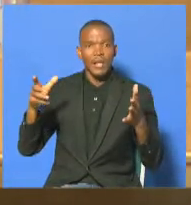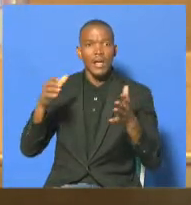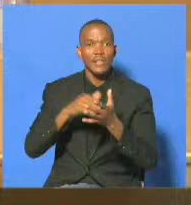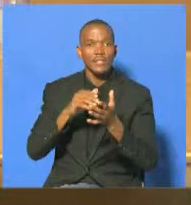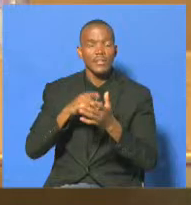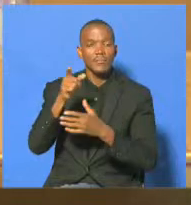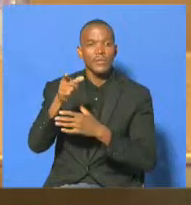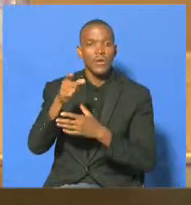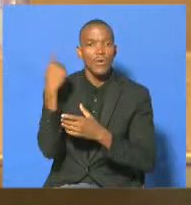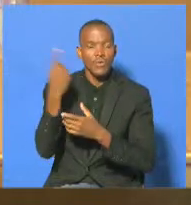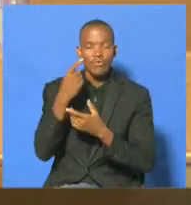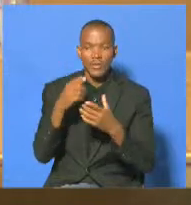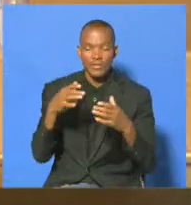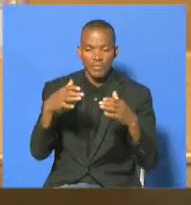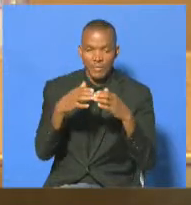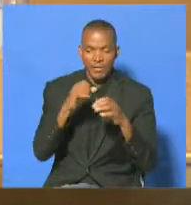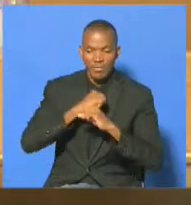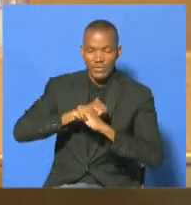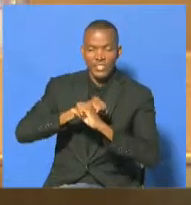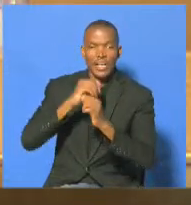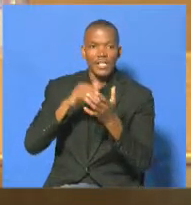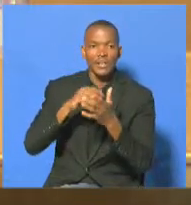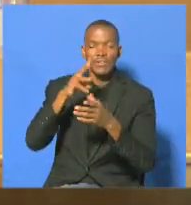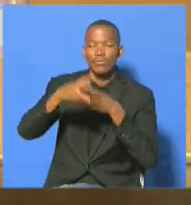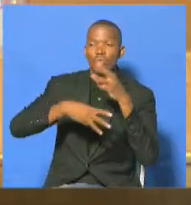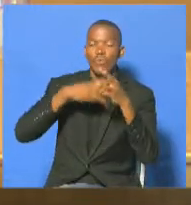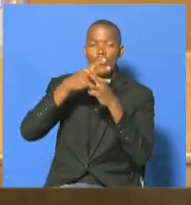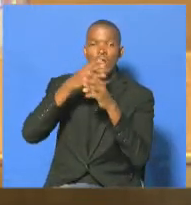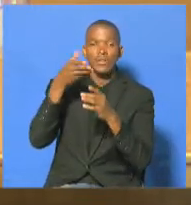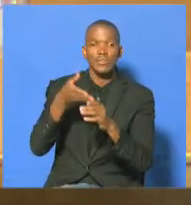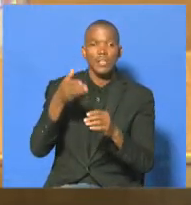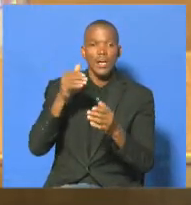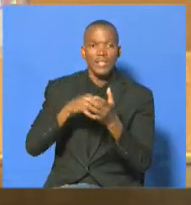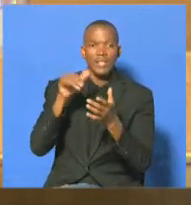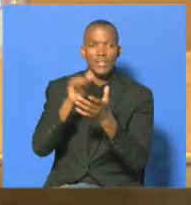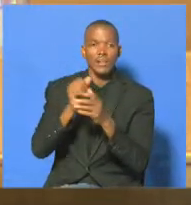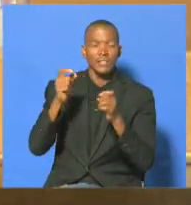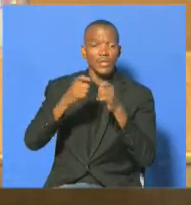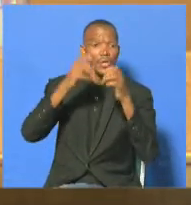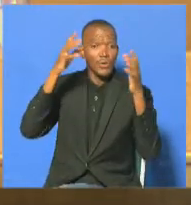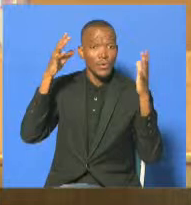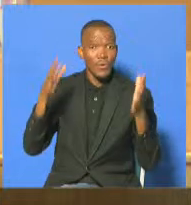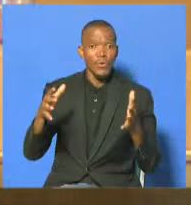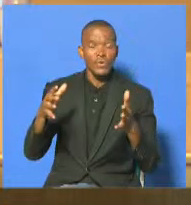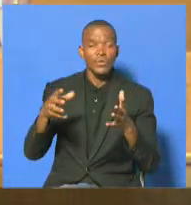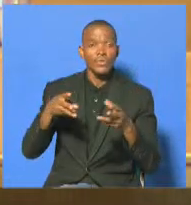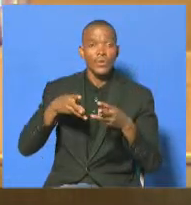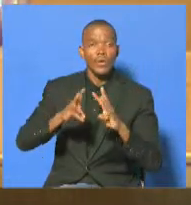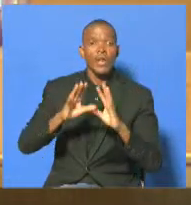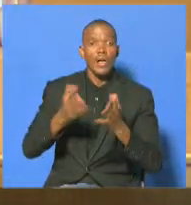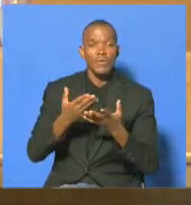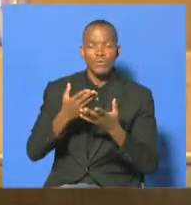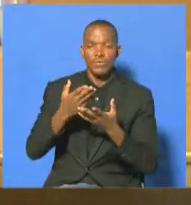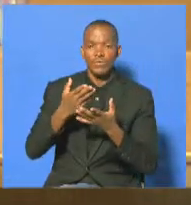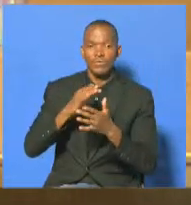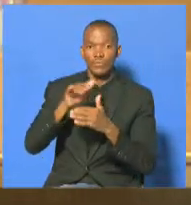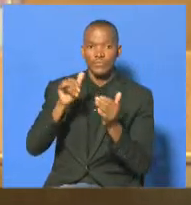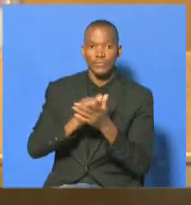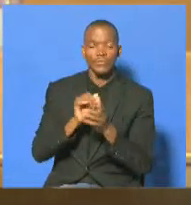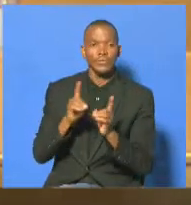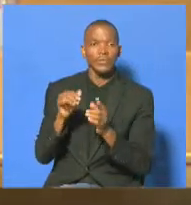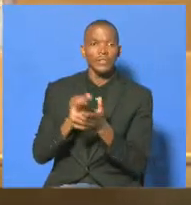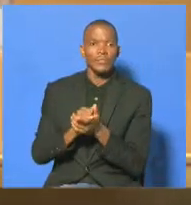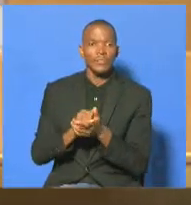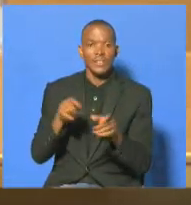nature conservation and protection globally. It is a huge bridge to build up biodiversity.